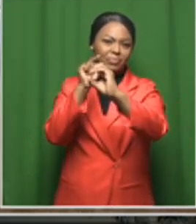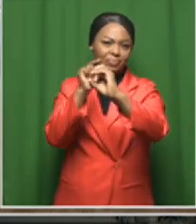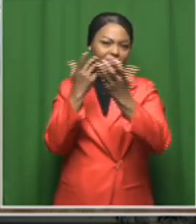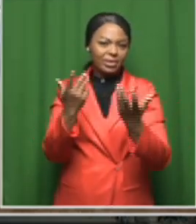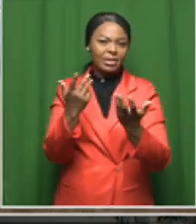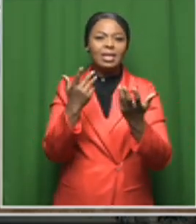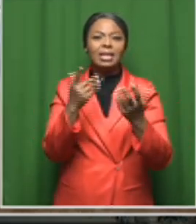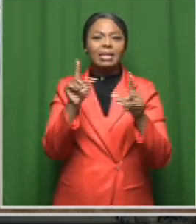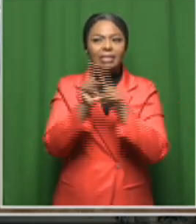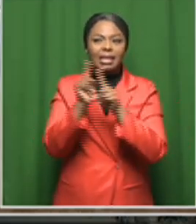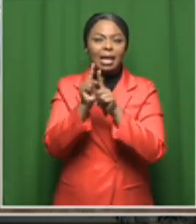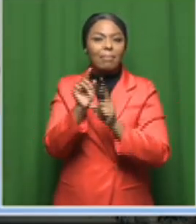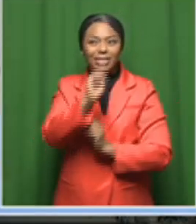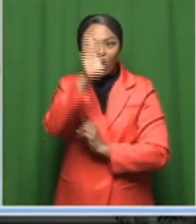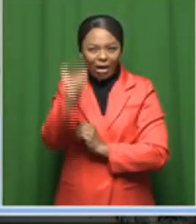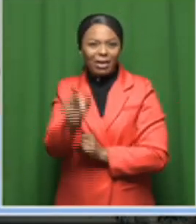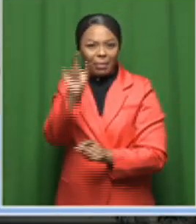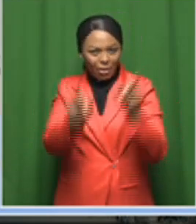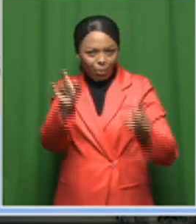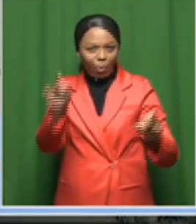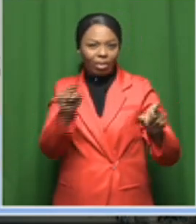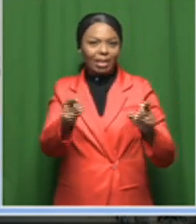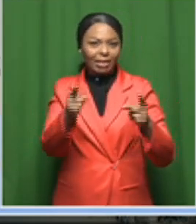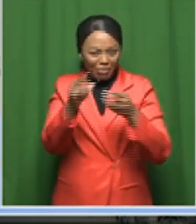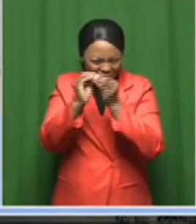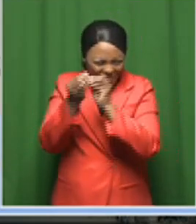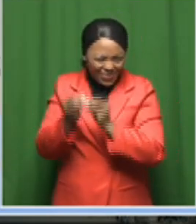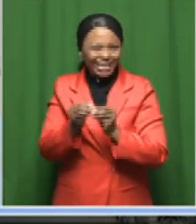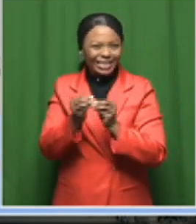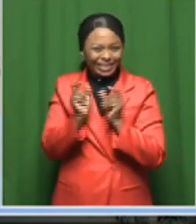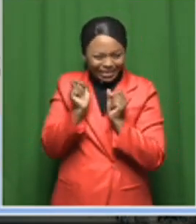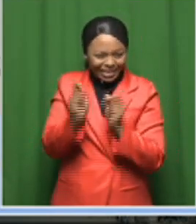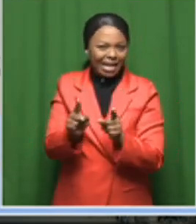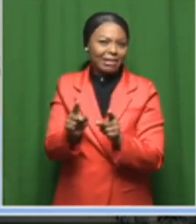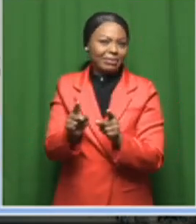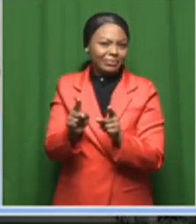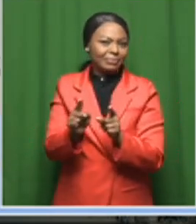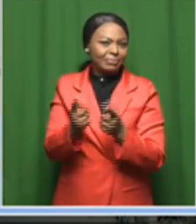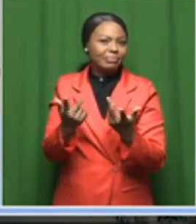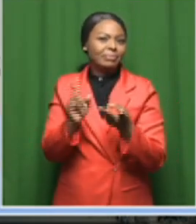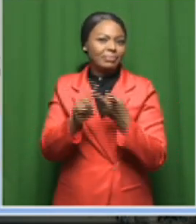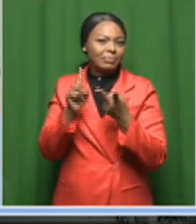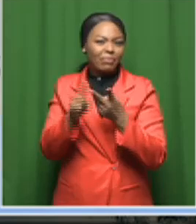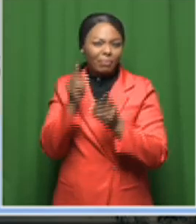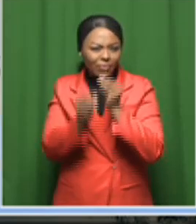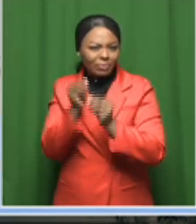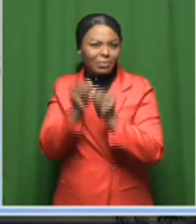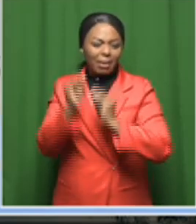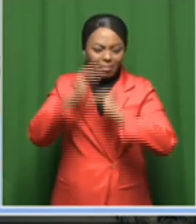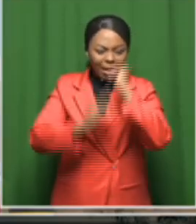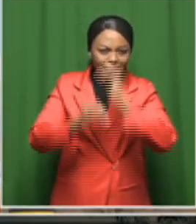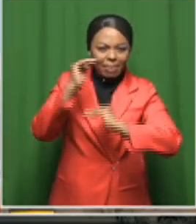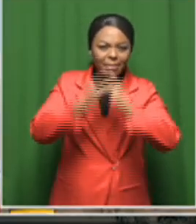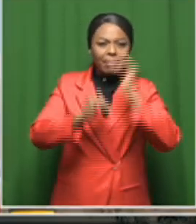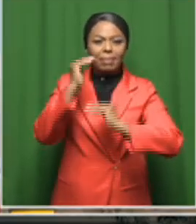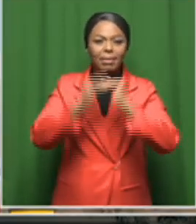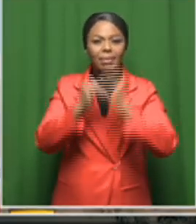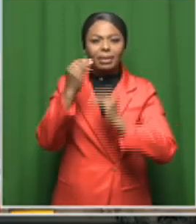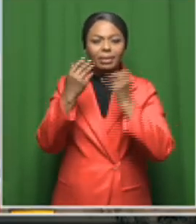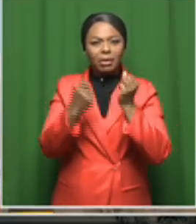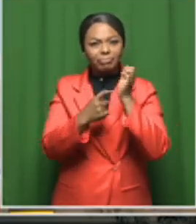working, developing it, designing, manufacturing, building the telescope, using it as well. So now to be able to